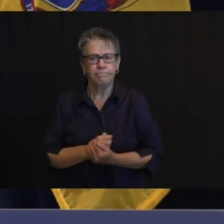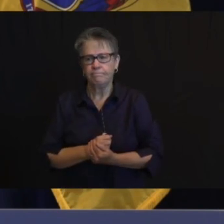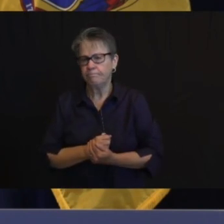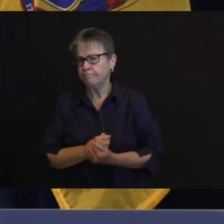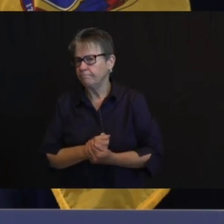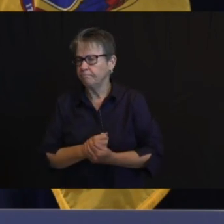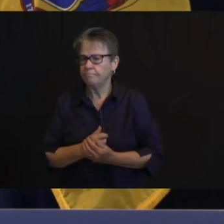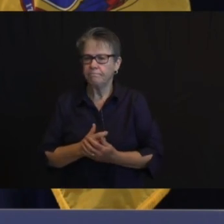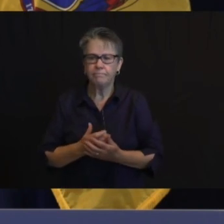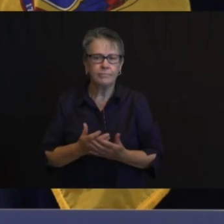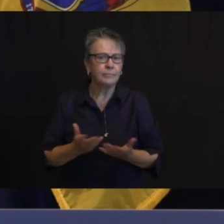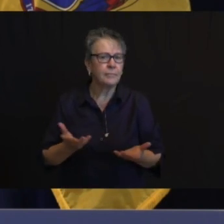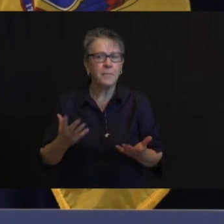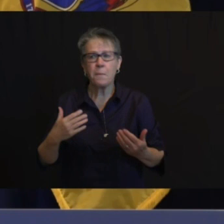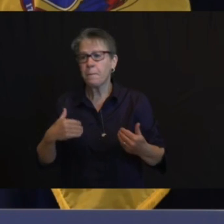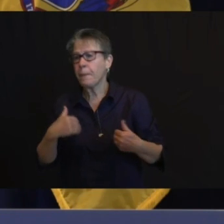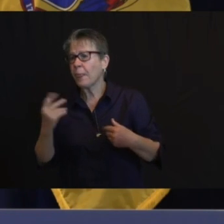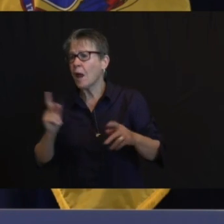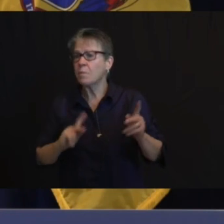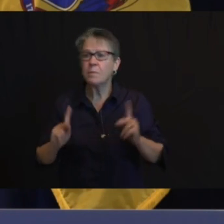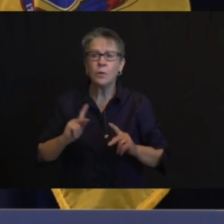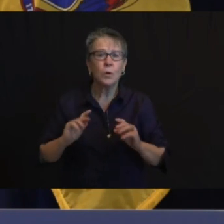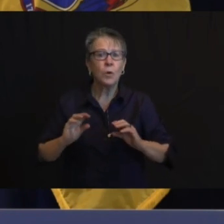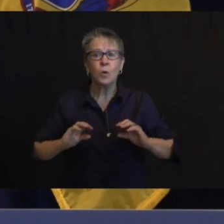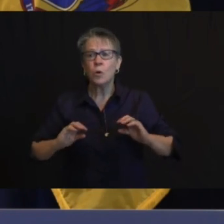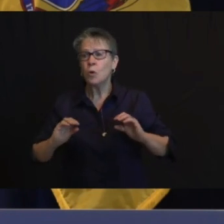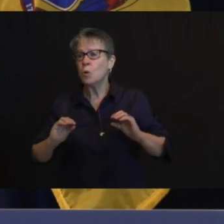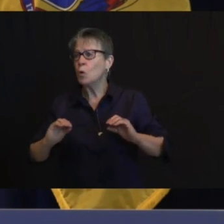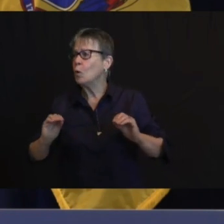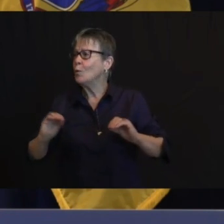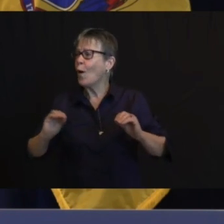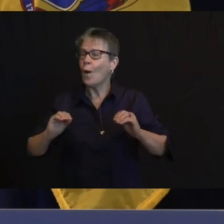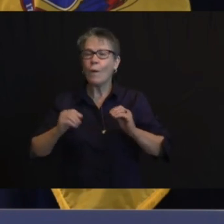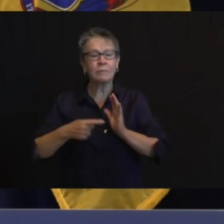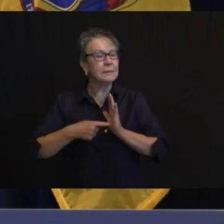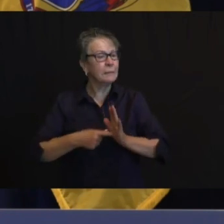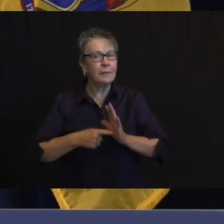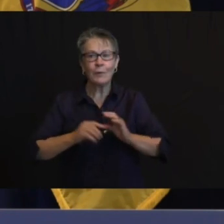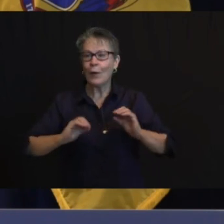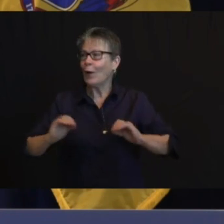perhaps asymptomatic spread from one generation to another.